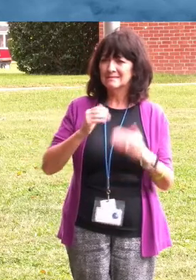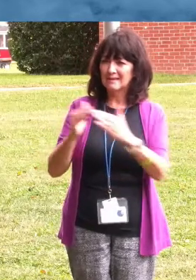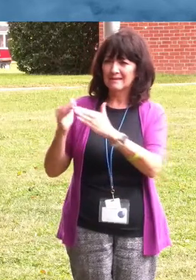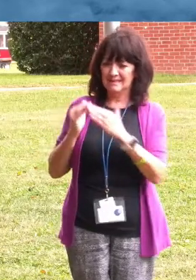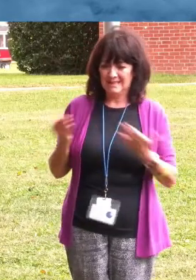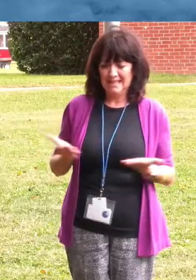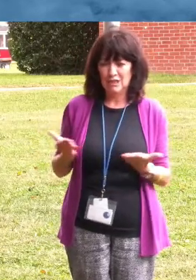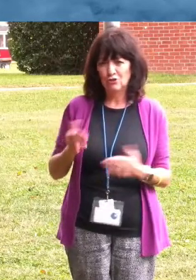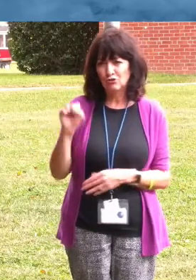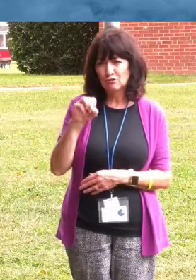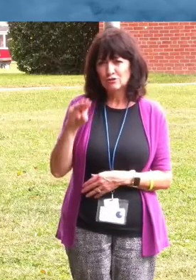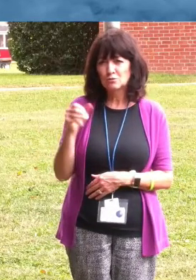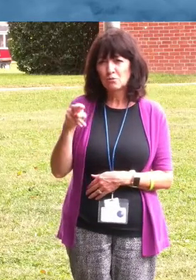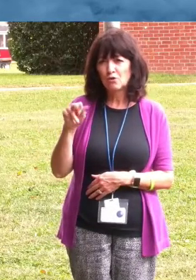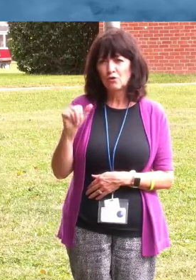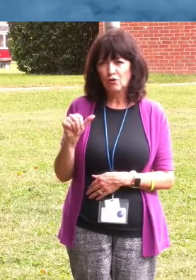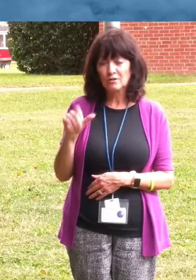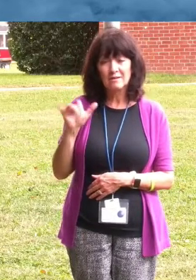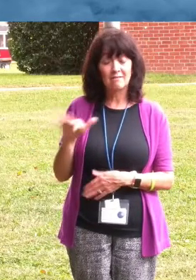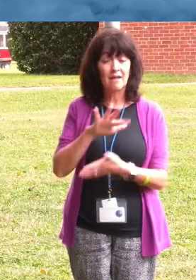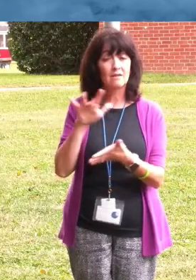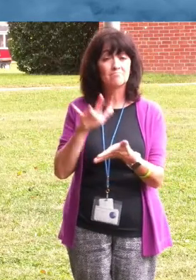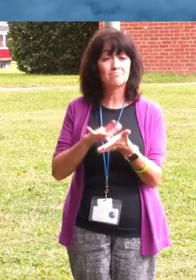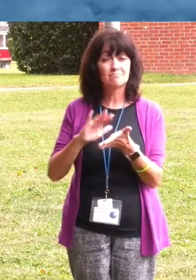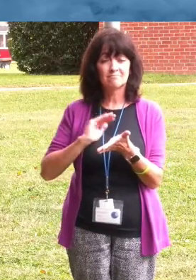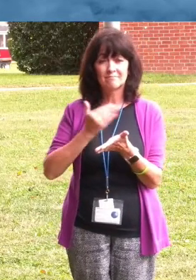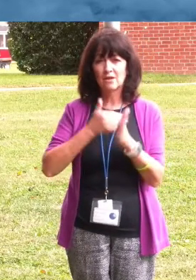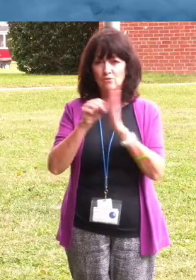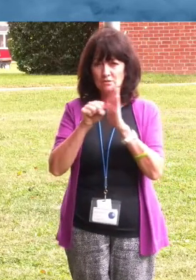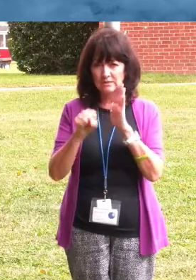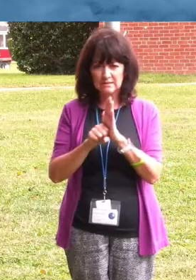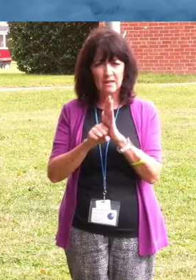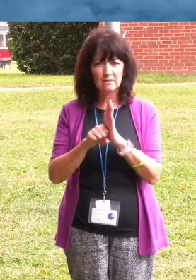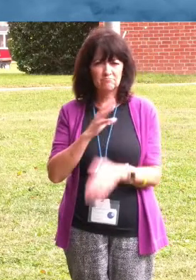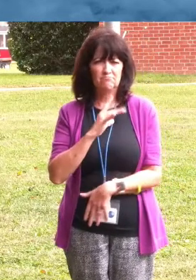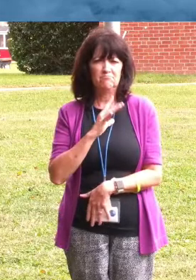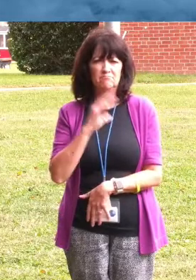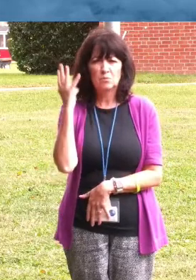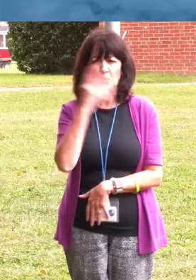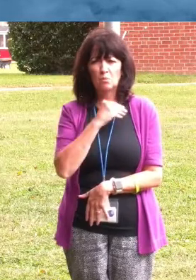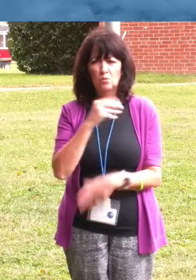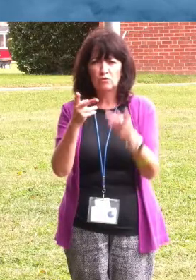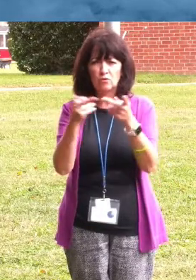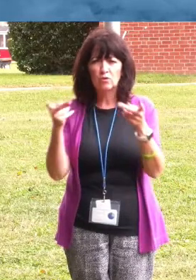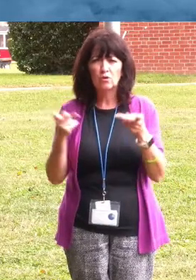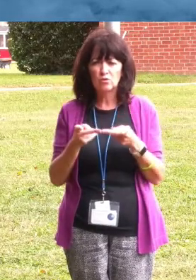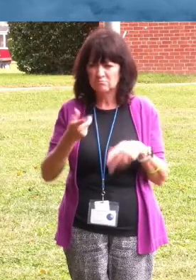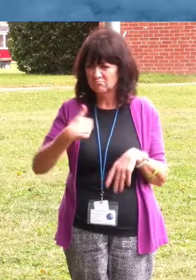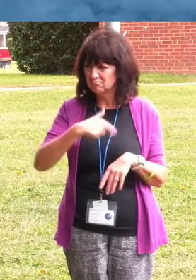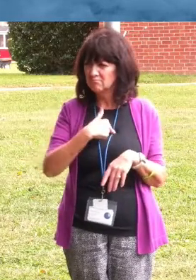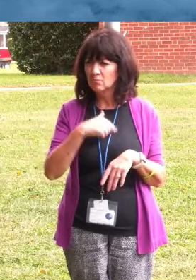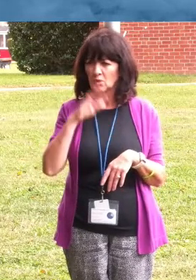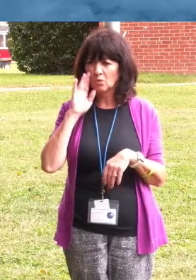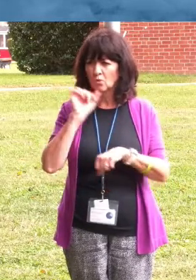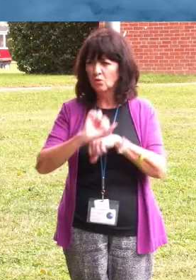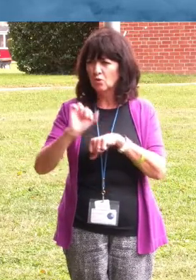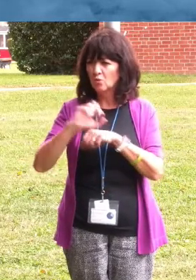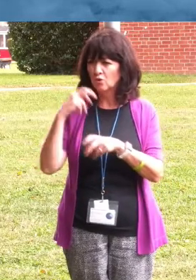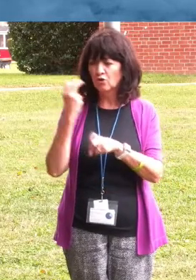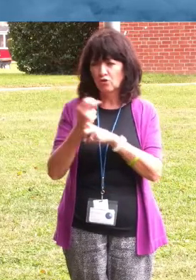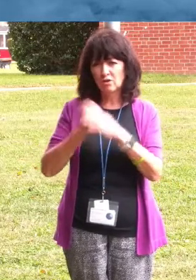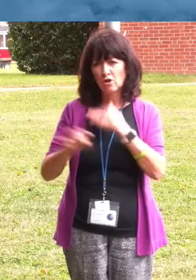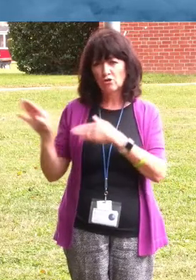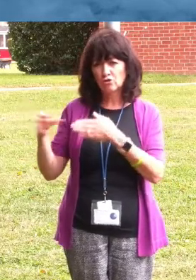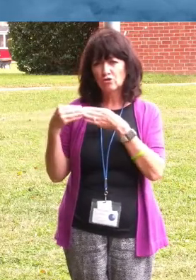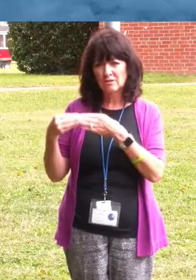Smyrna. It's central to the state. It's a great location. And we're going to work really hard, according to your leadership,